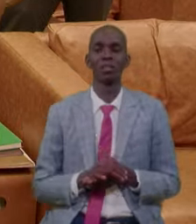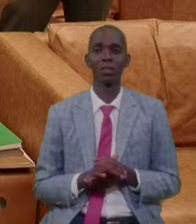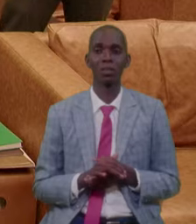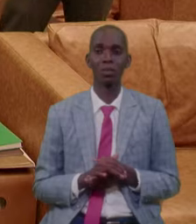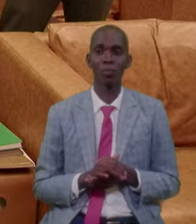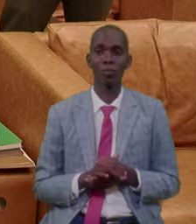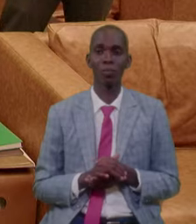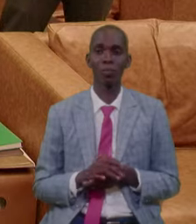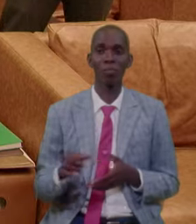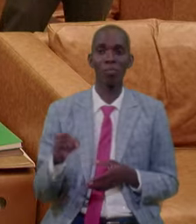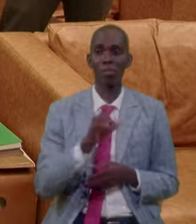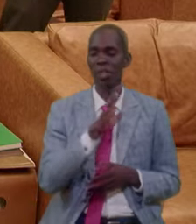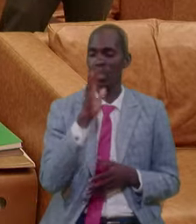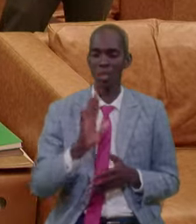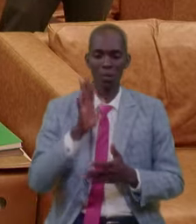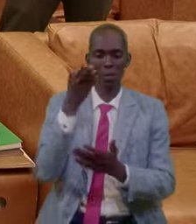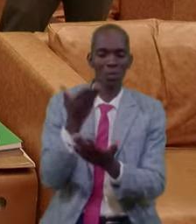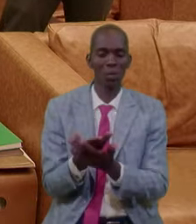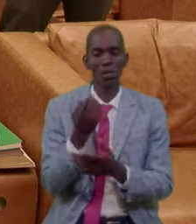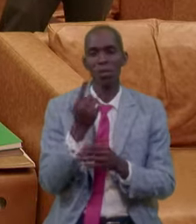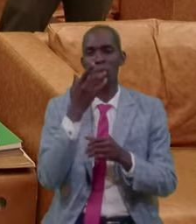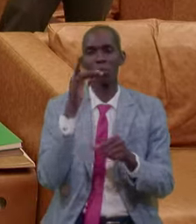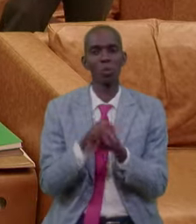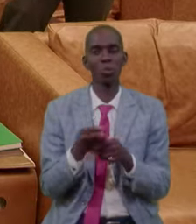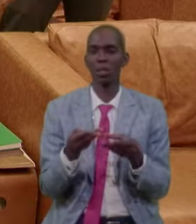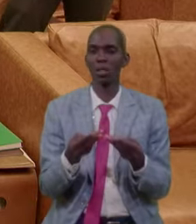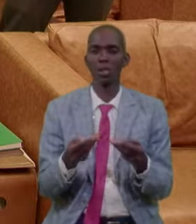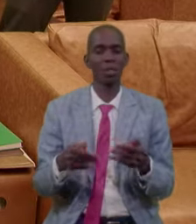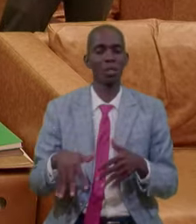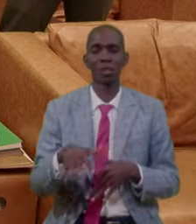They didn't get to the promised land.